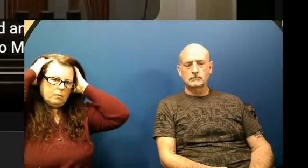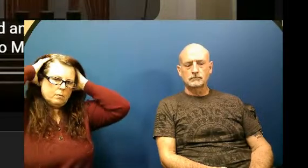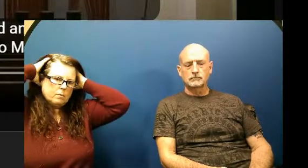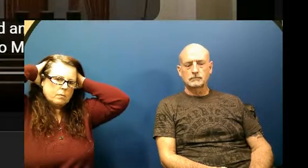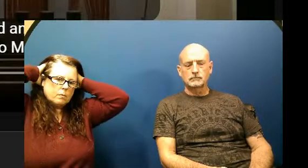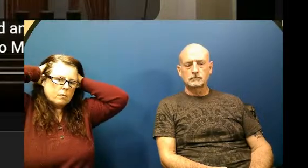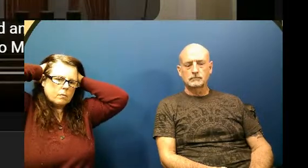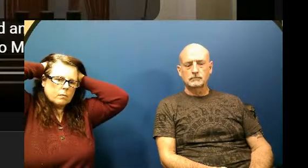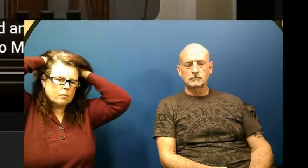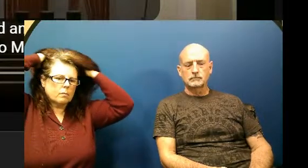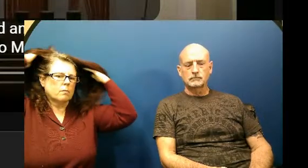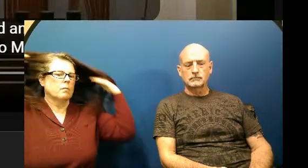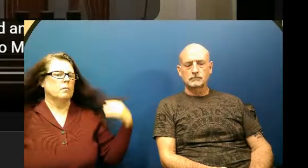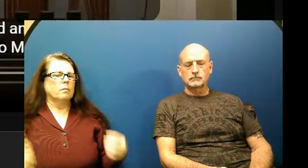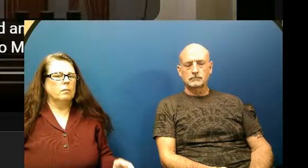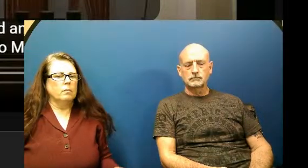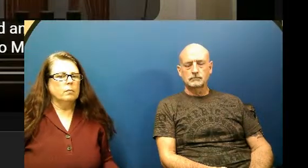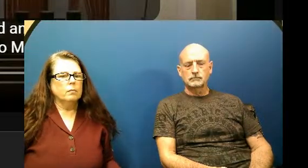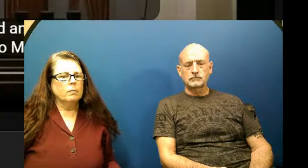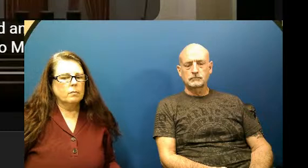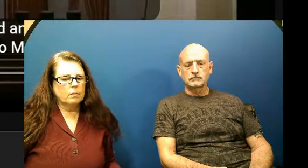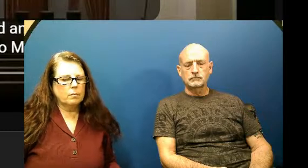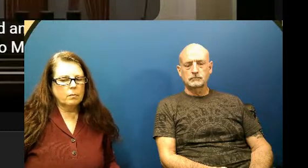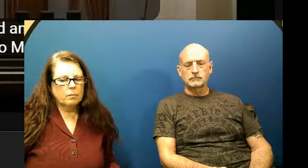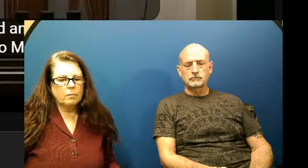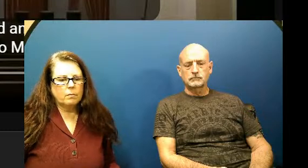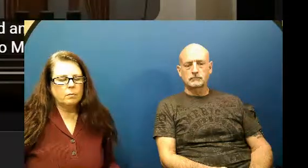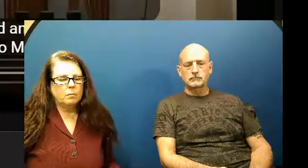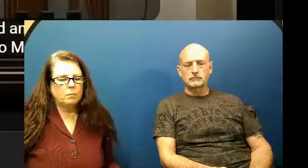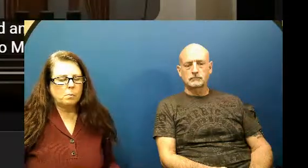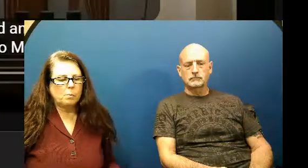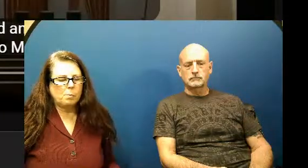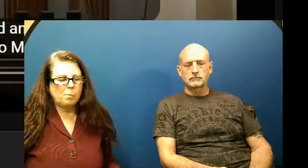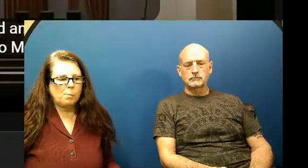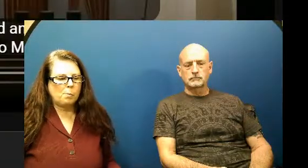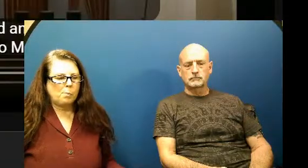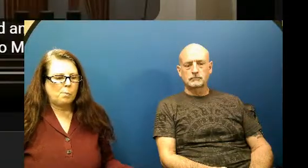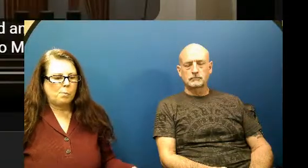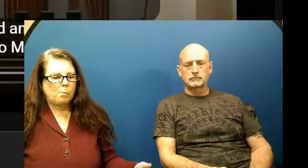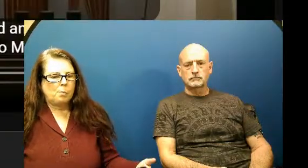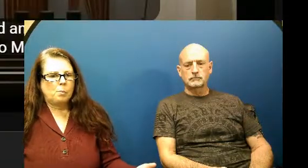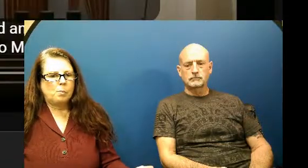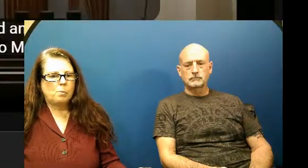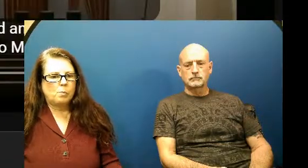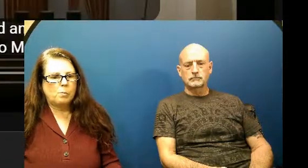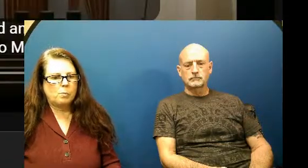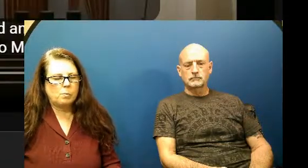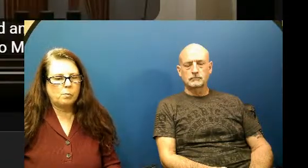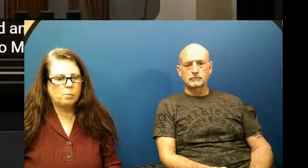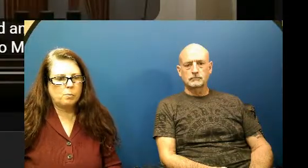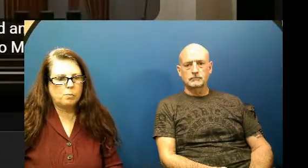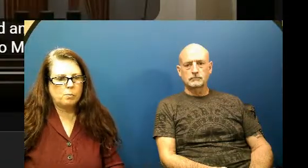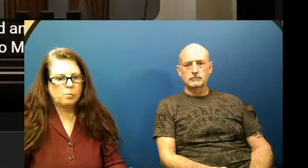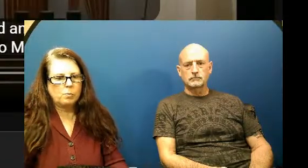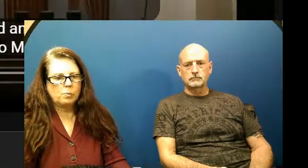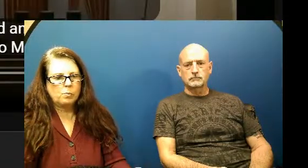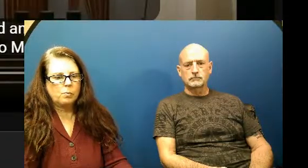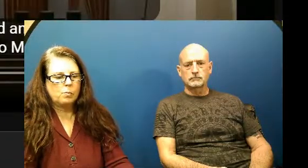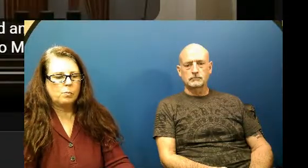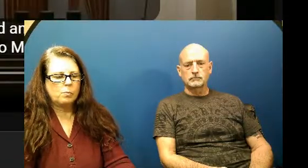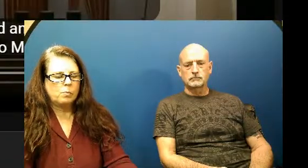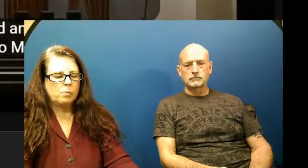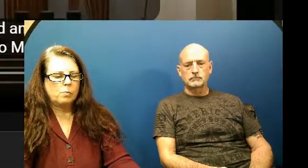Honor, I think, at least as we understand how they've interpreted the qualified divestiture provision, it would be exceedingly